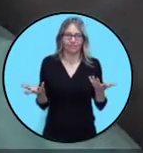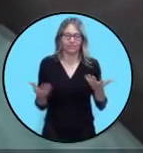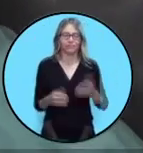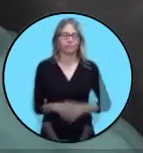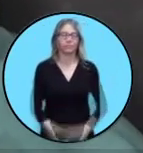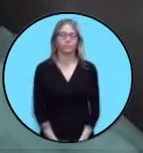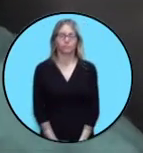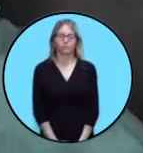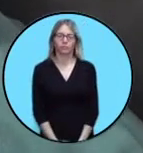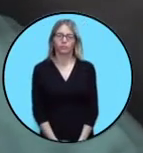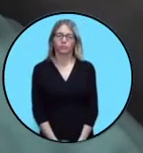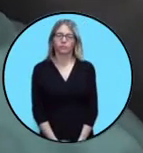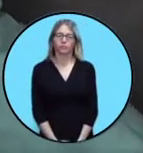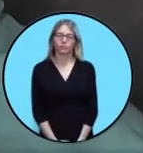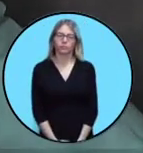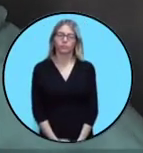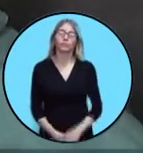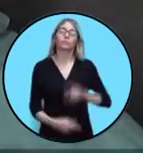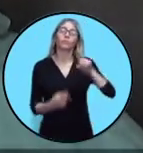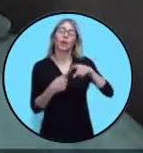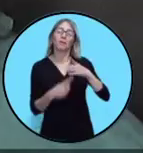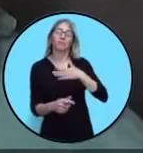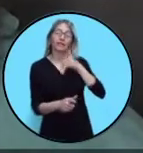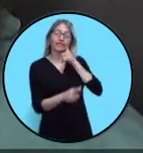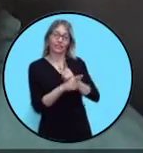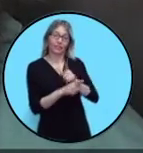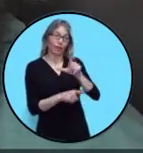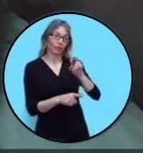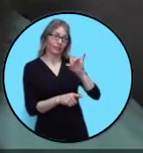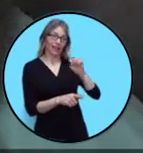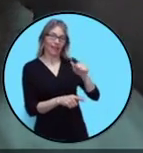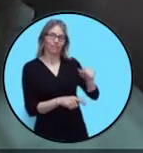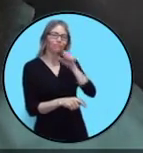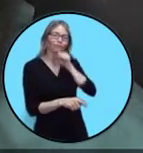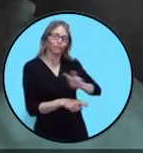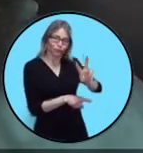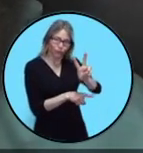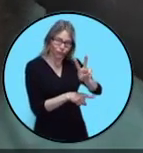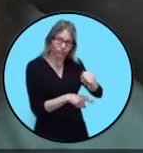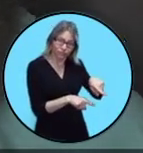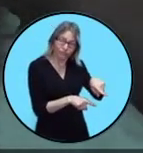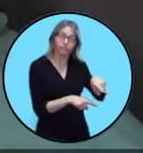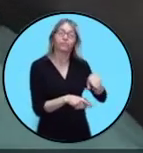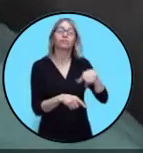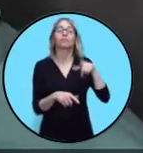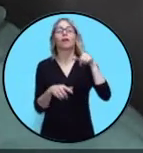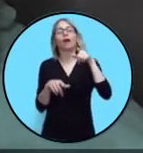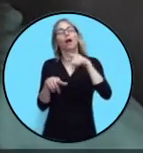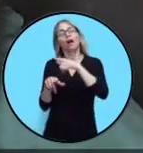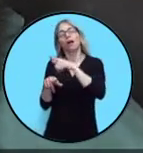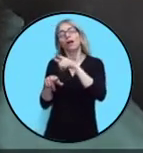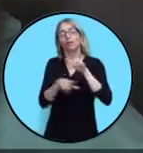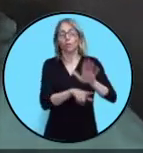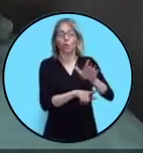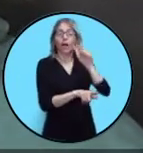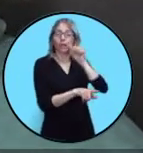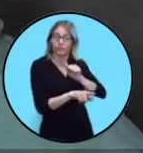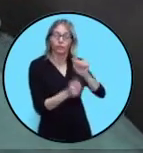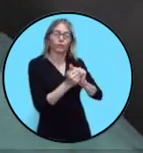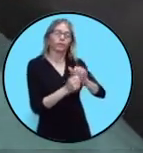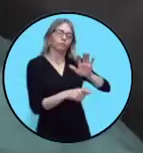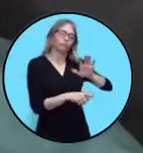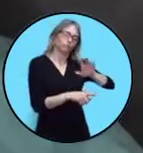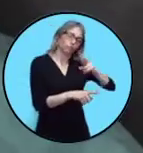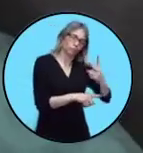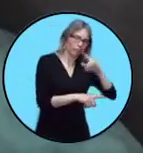who was deaf. Right. When my sister was 2 years old, there was only her older sister and their